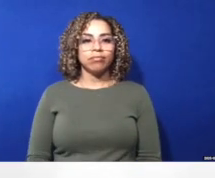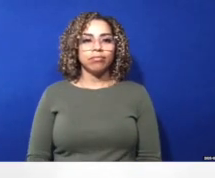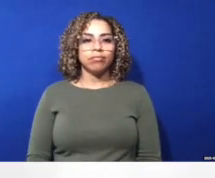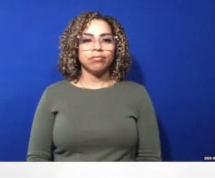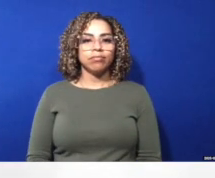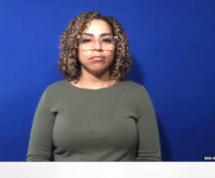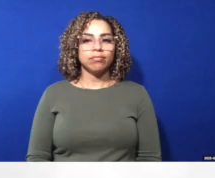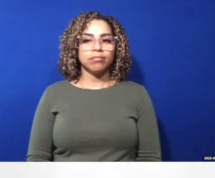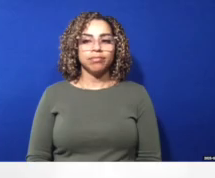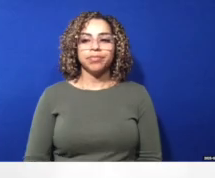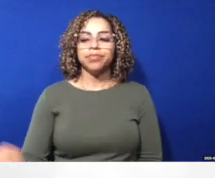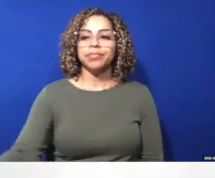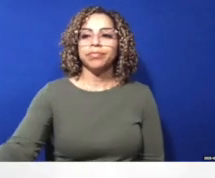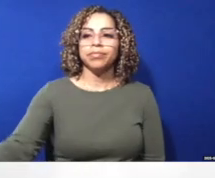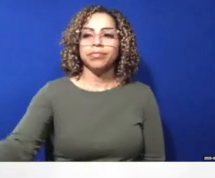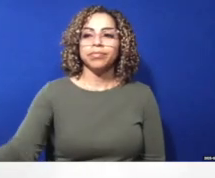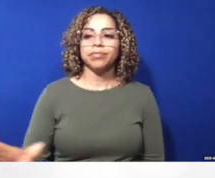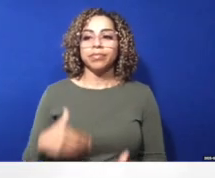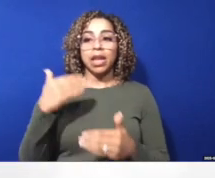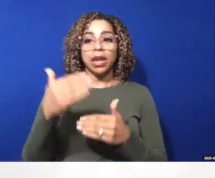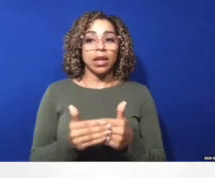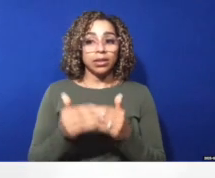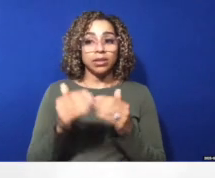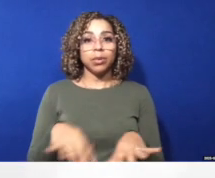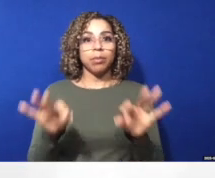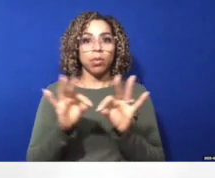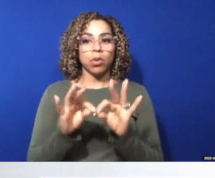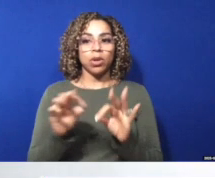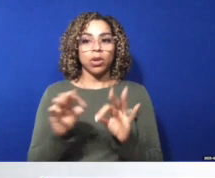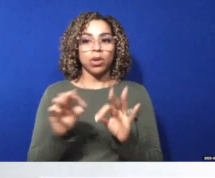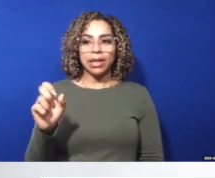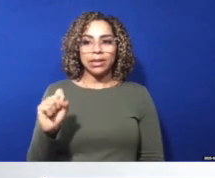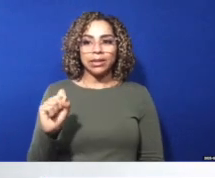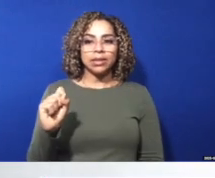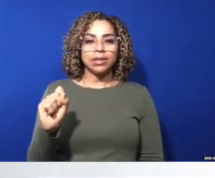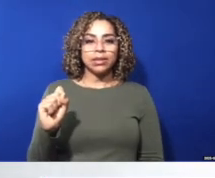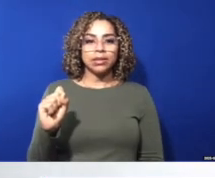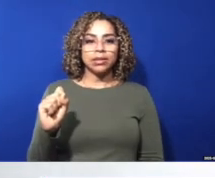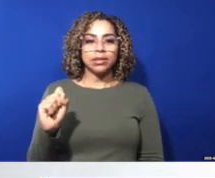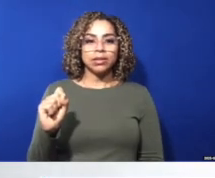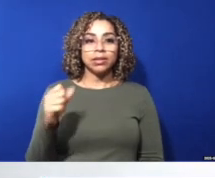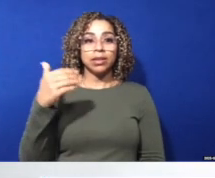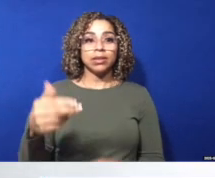over some important upcoming dates. Next slide, please.